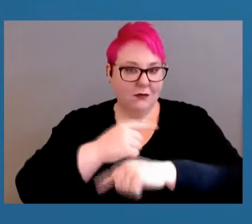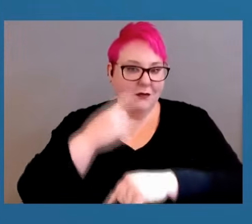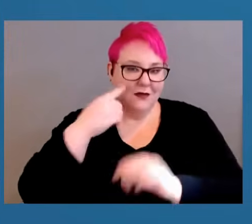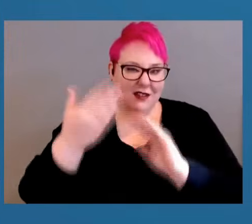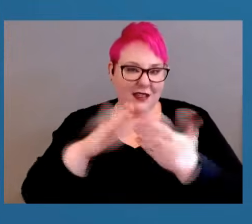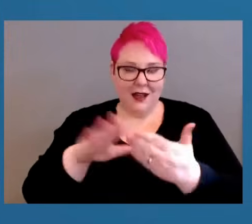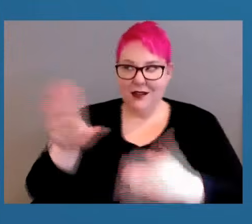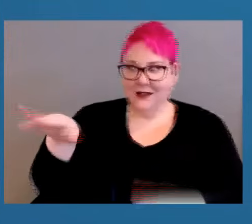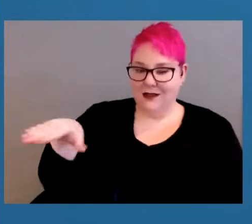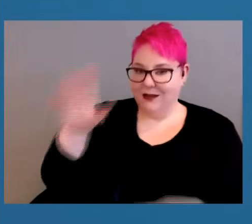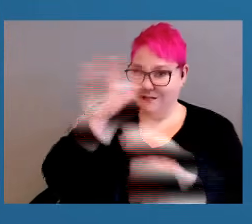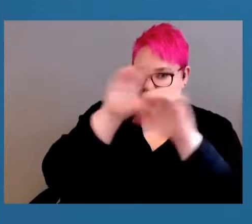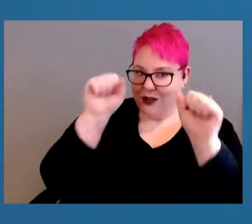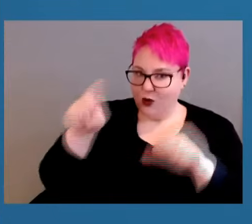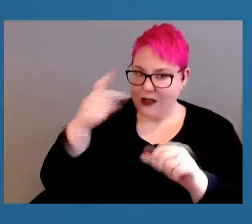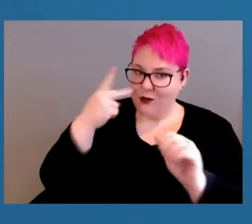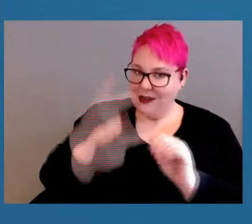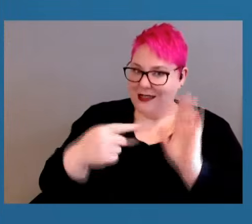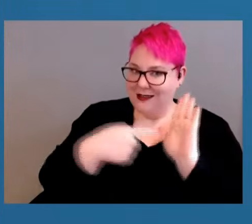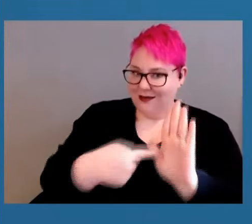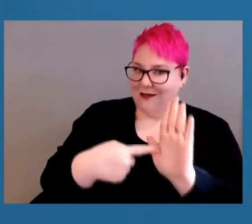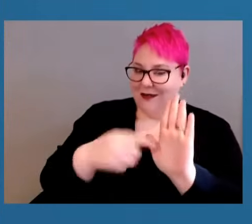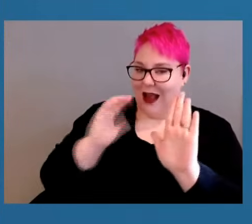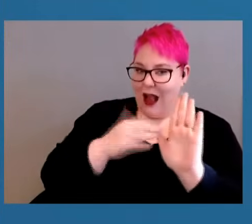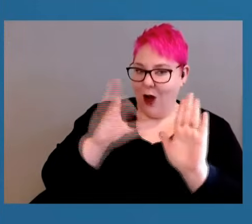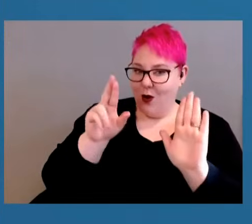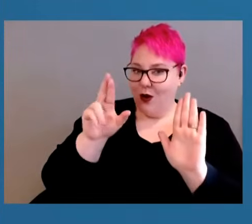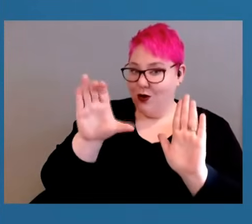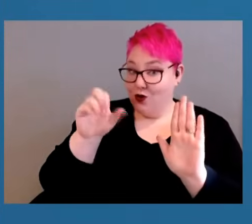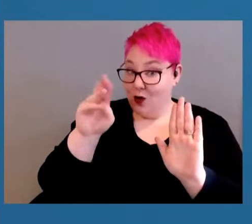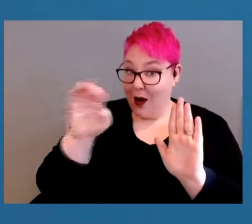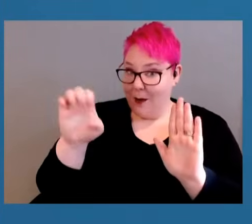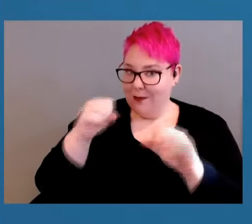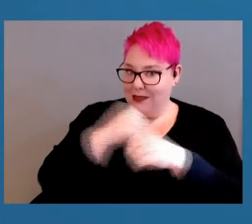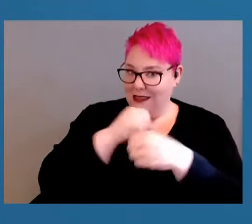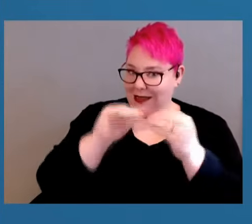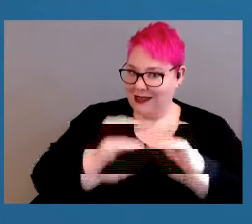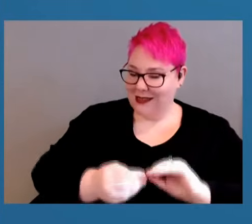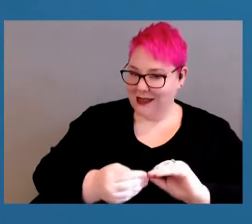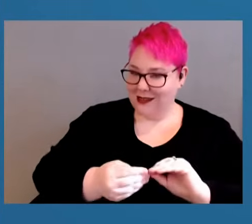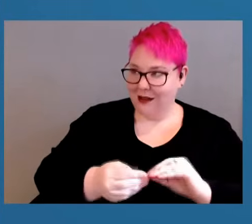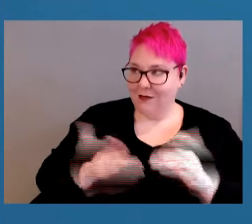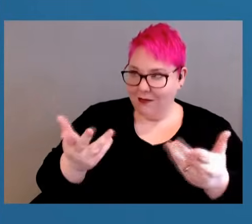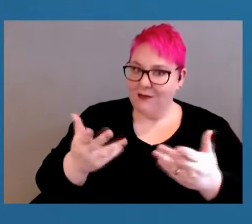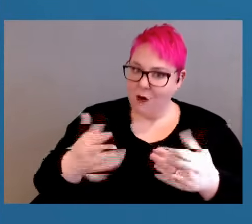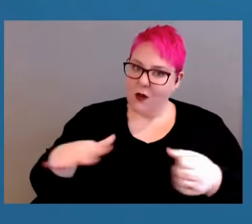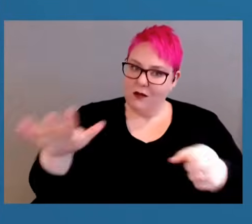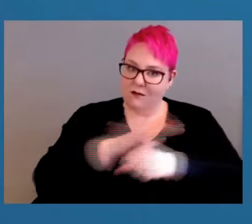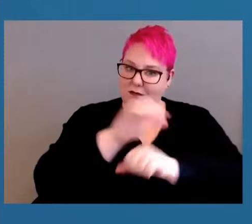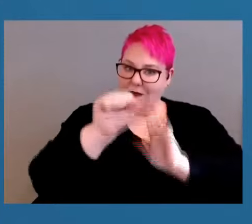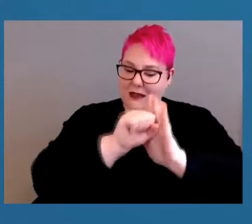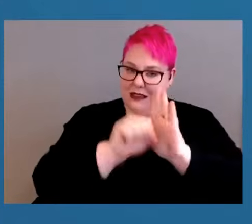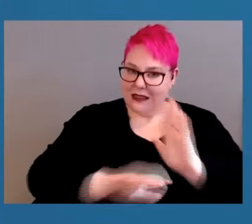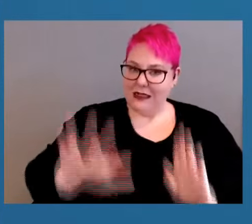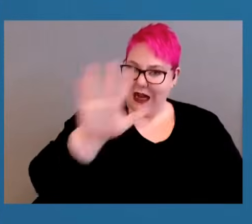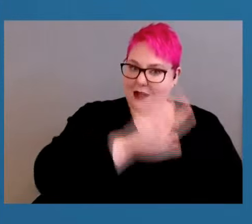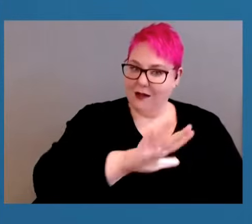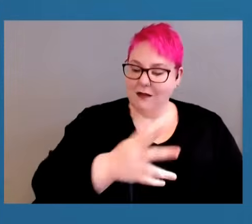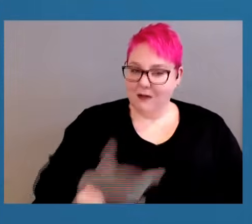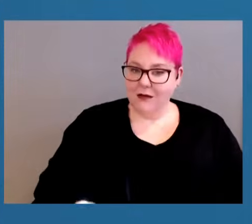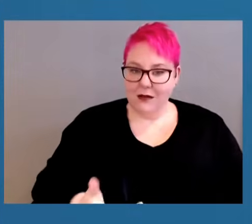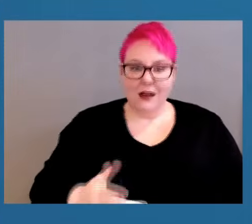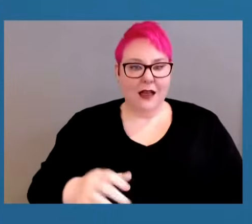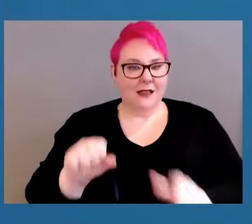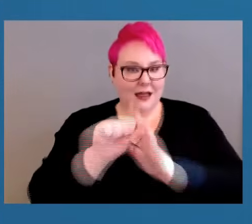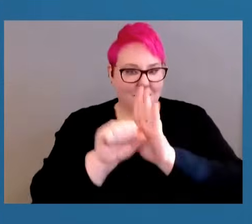need to see our crime statistics. So the answer to your question is, it is statewide. It has been a statewide phenomenon